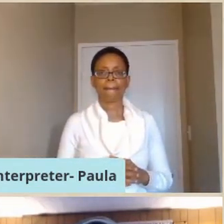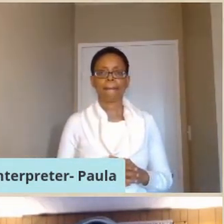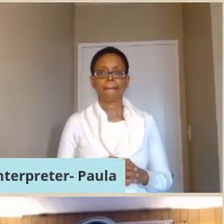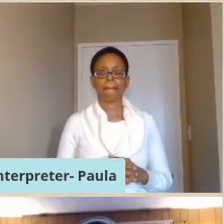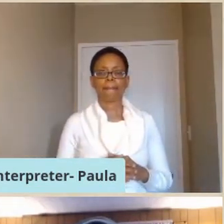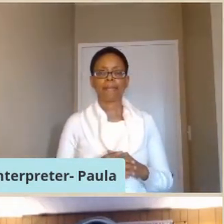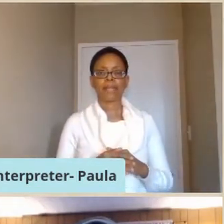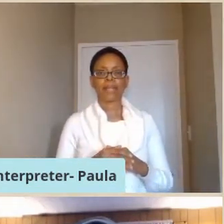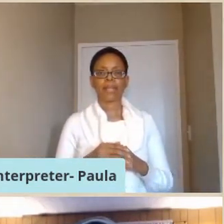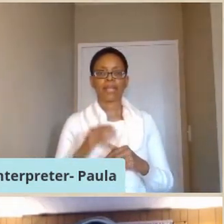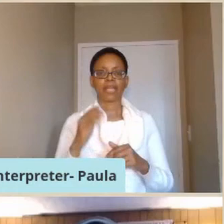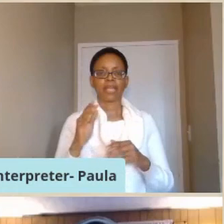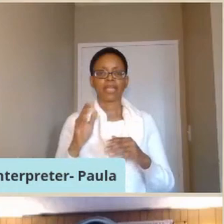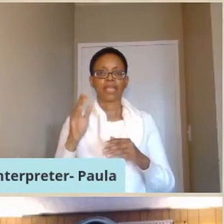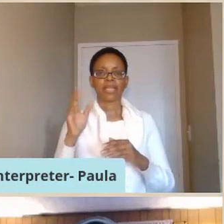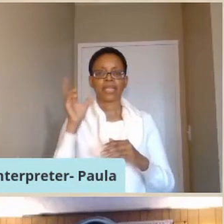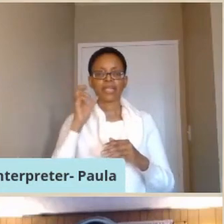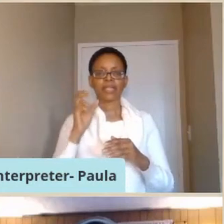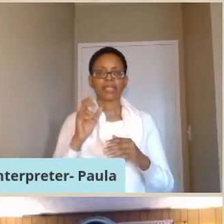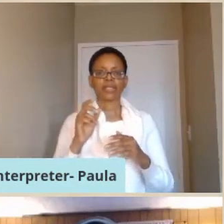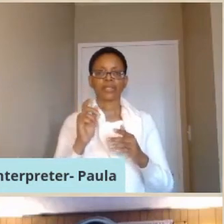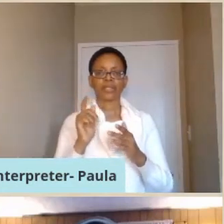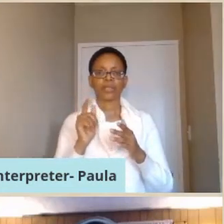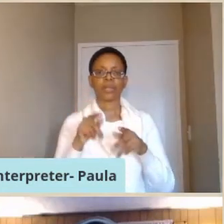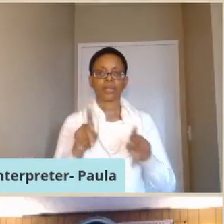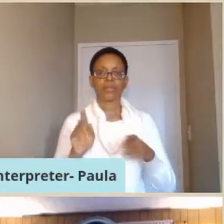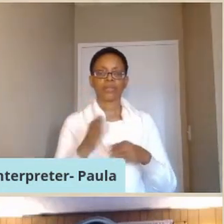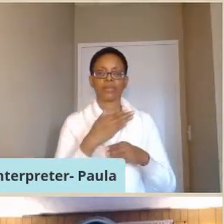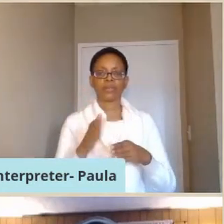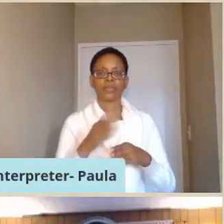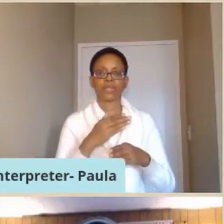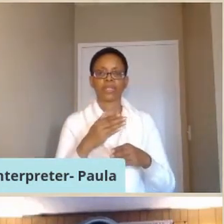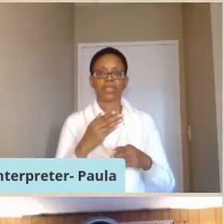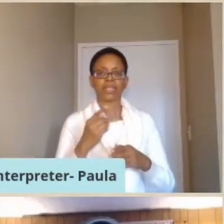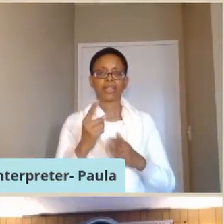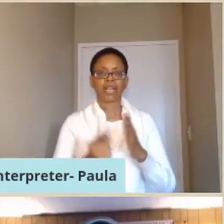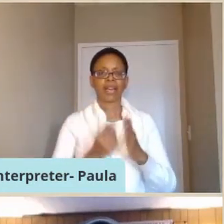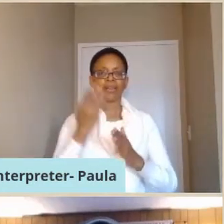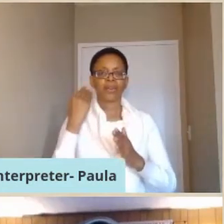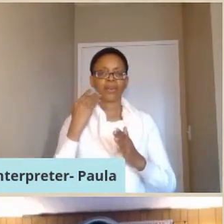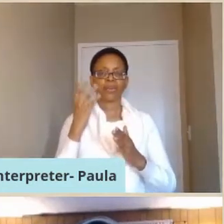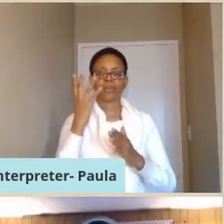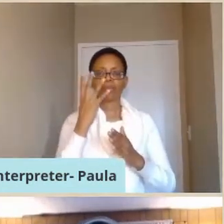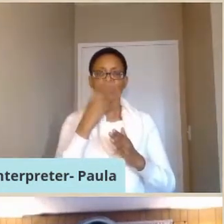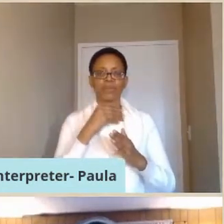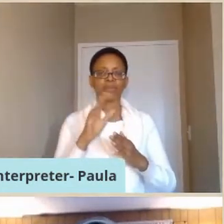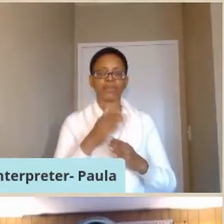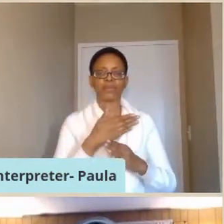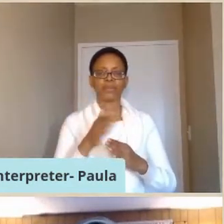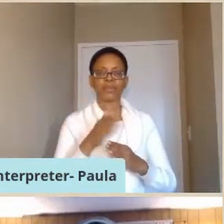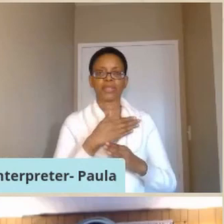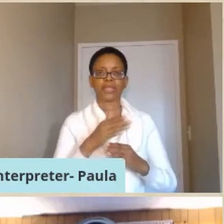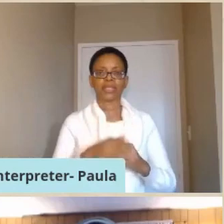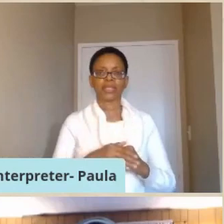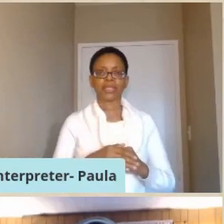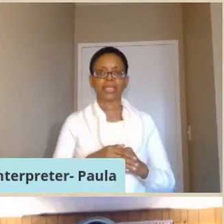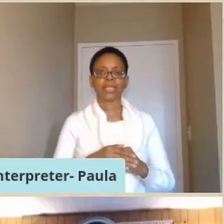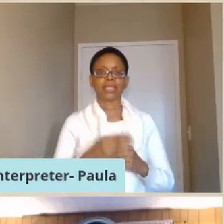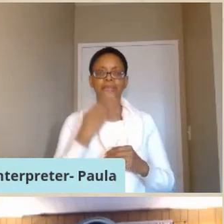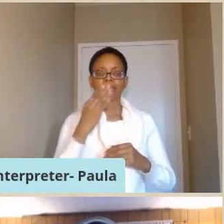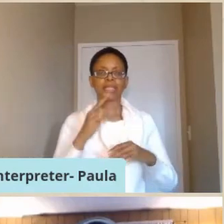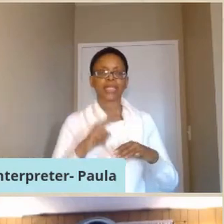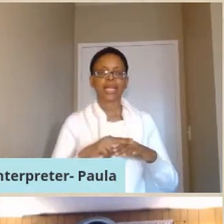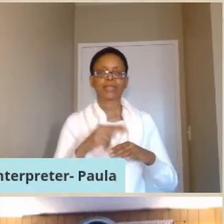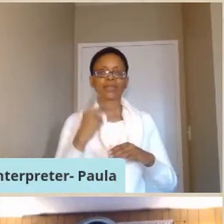had a beautiful one about an hour ago, and smelling natural perfume. This